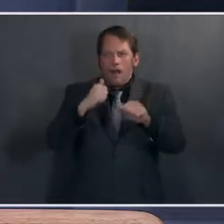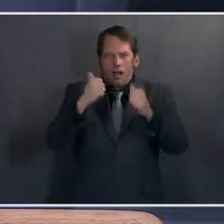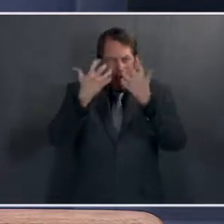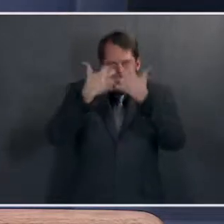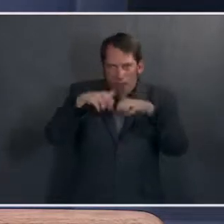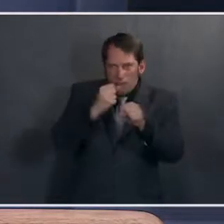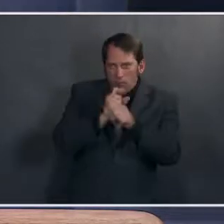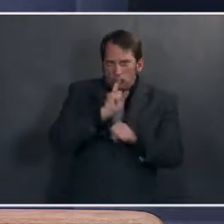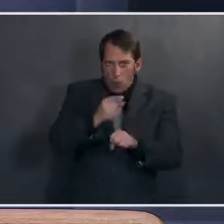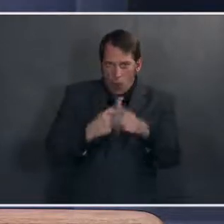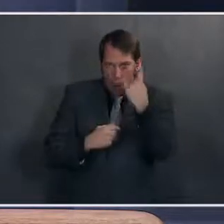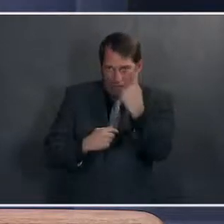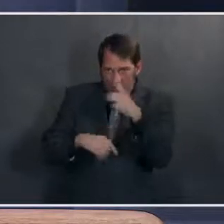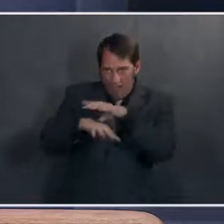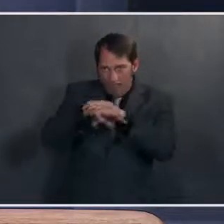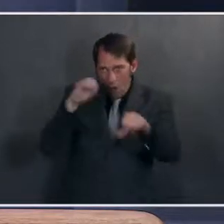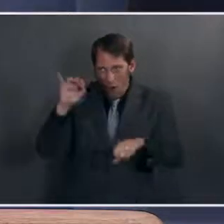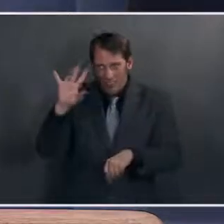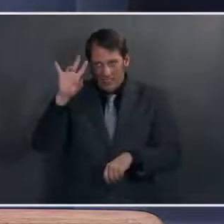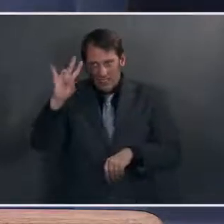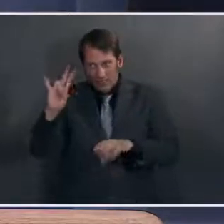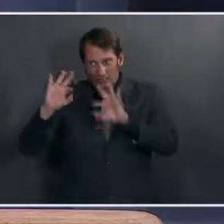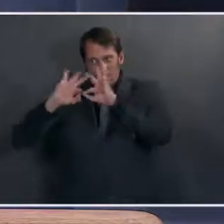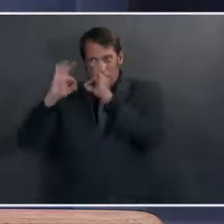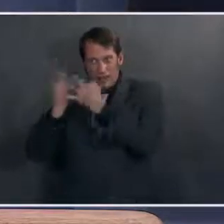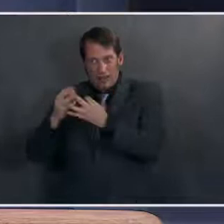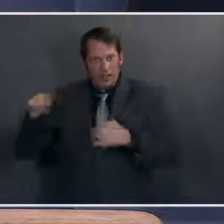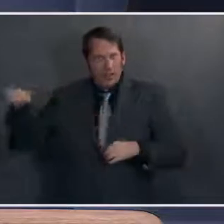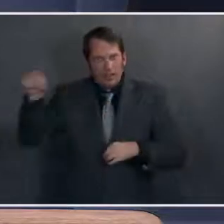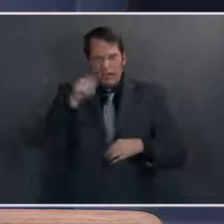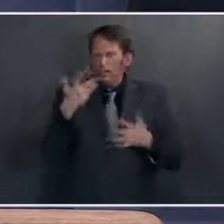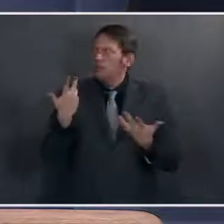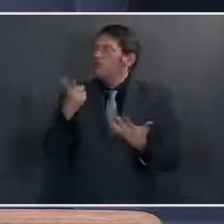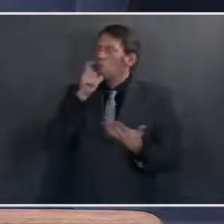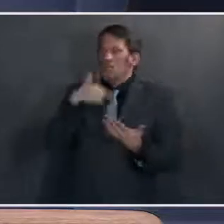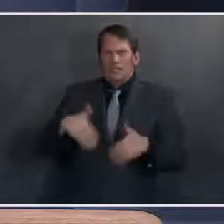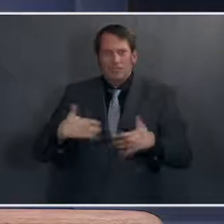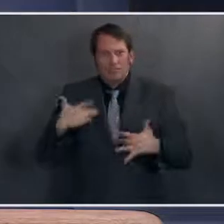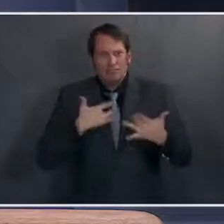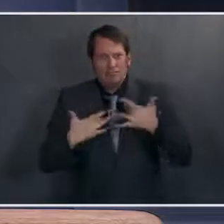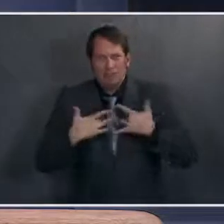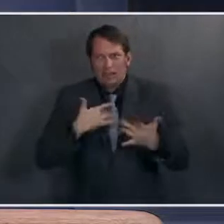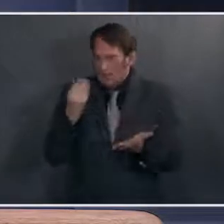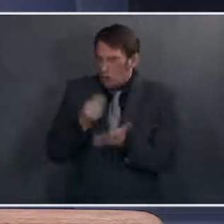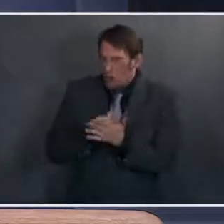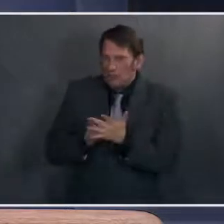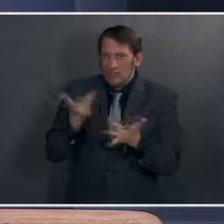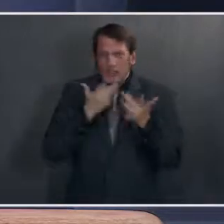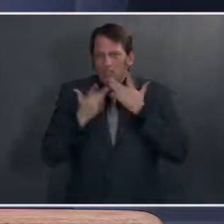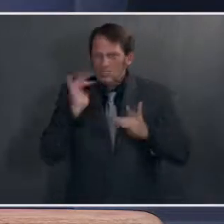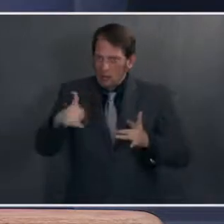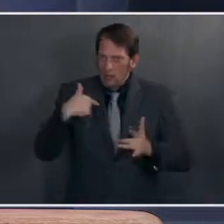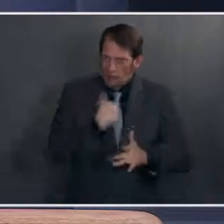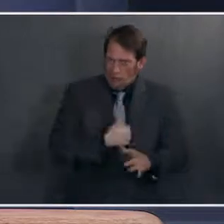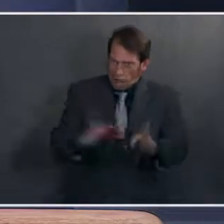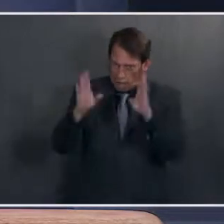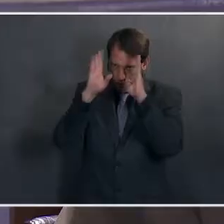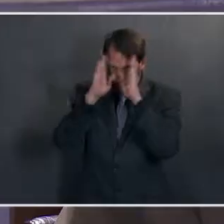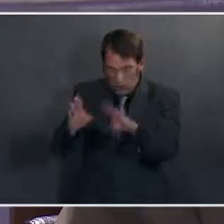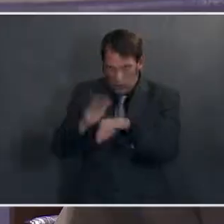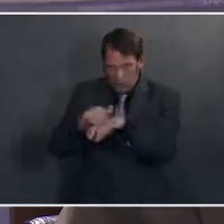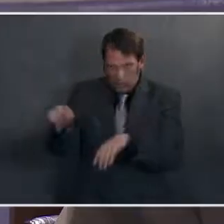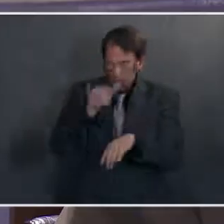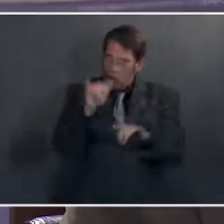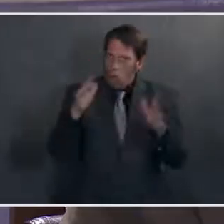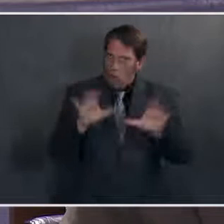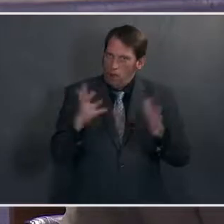put food on the table can do exactly that. That's how he's spending his time as we started this briefing, and how he will continue to spend it moving forward. What's his message